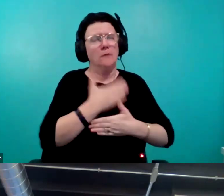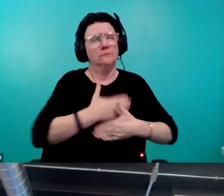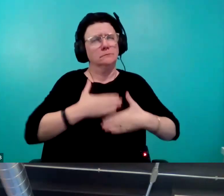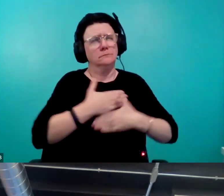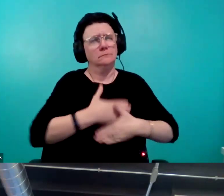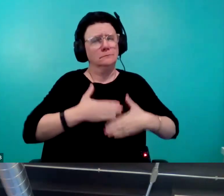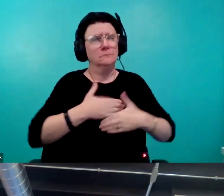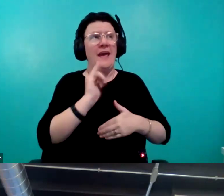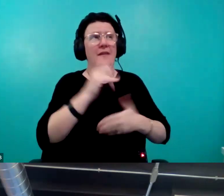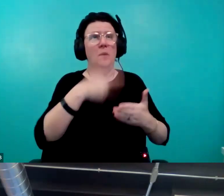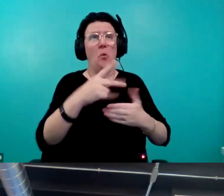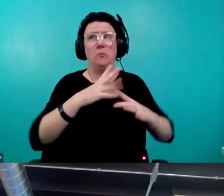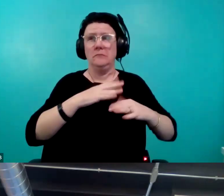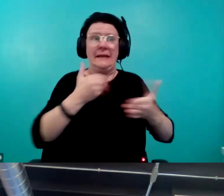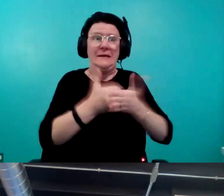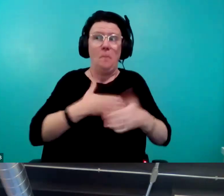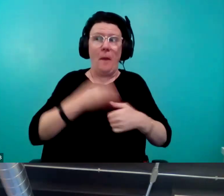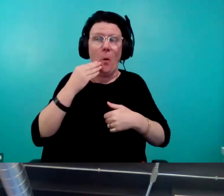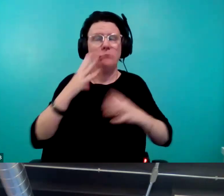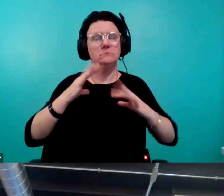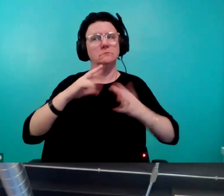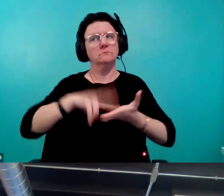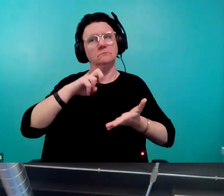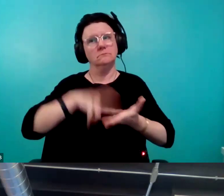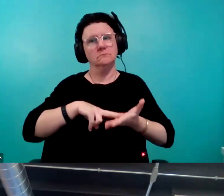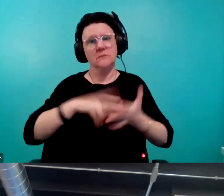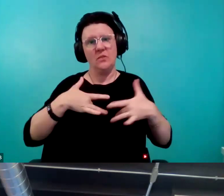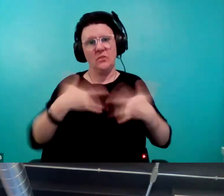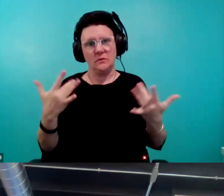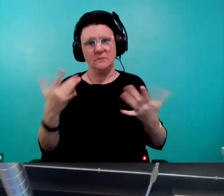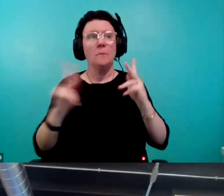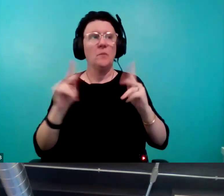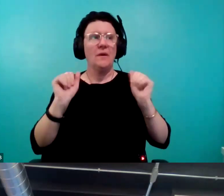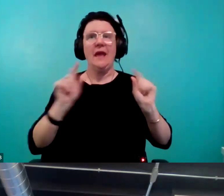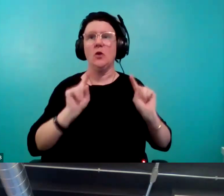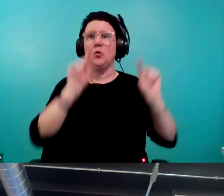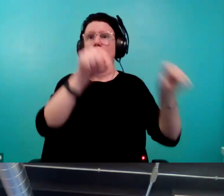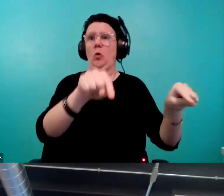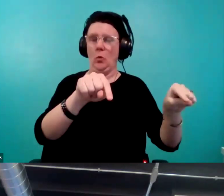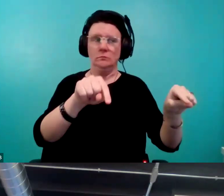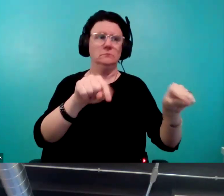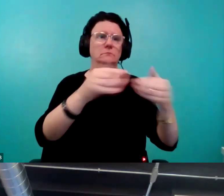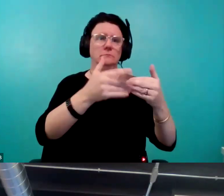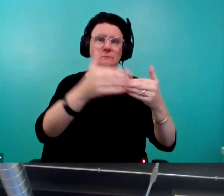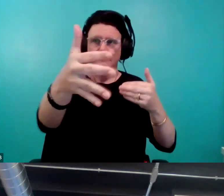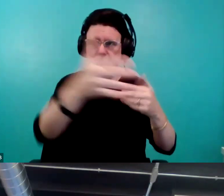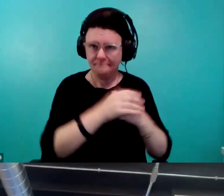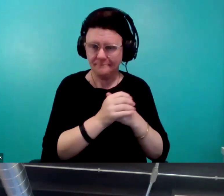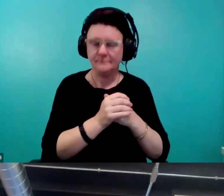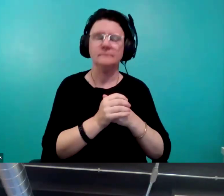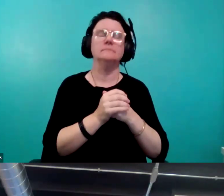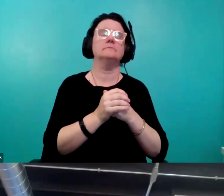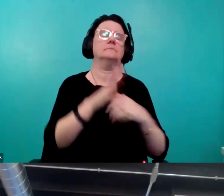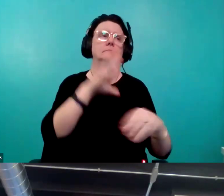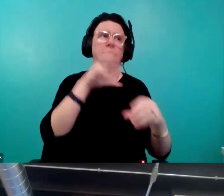program like this so close to home, that individuals can go on after high school to be a part